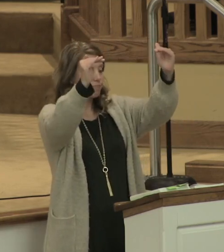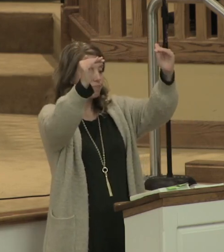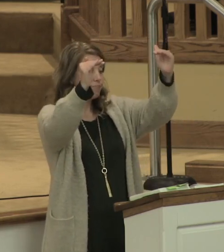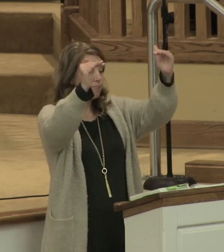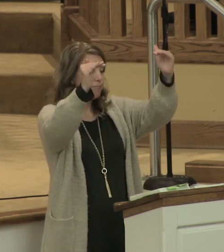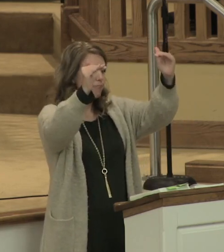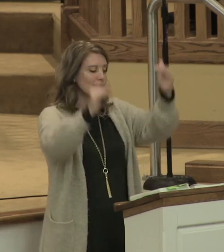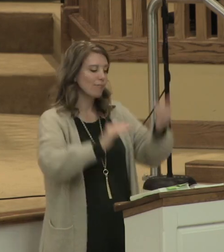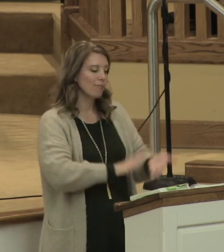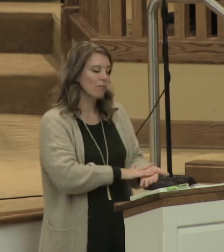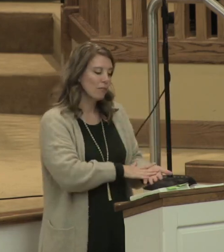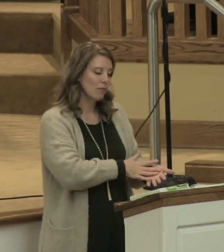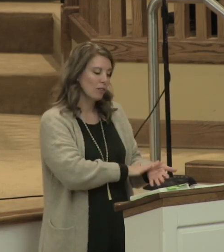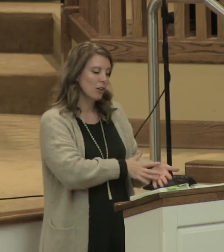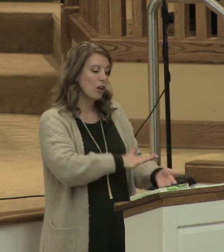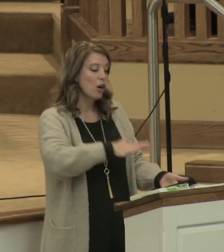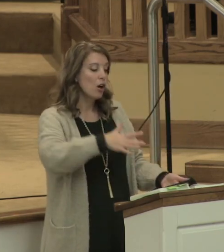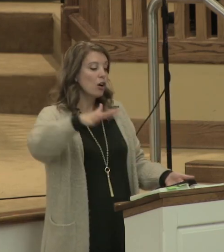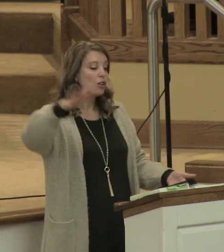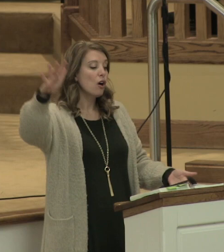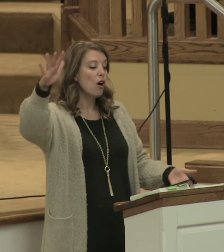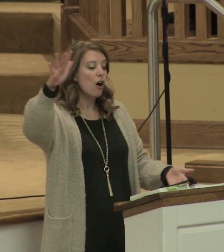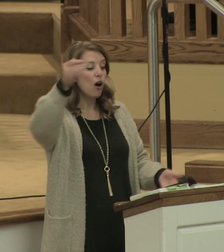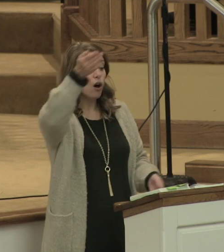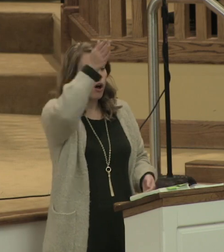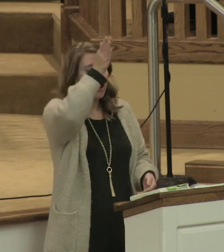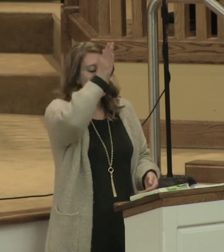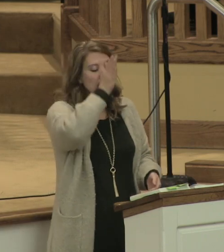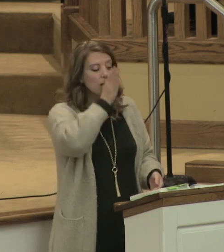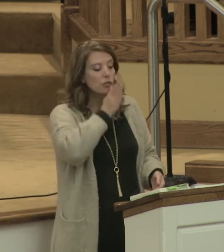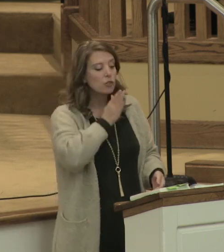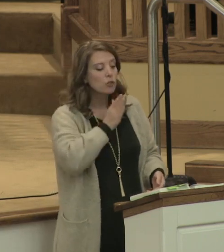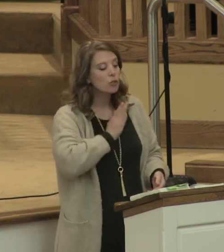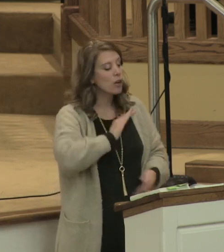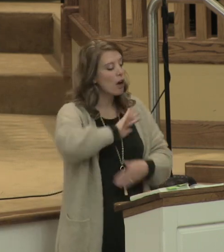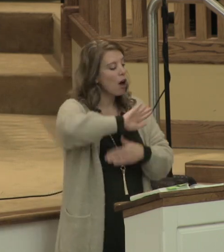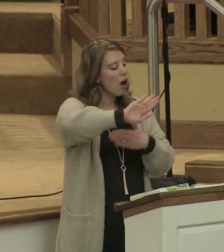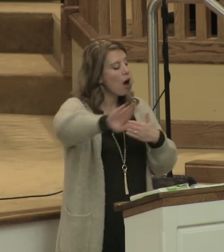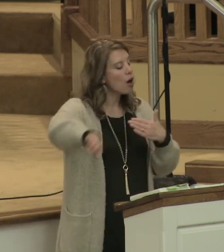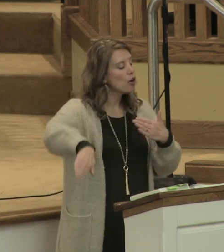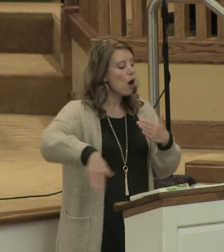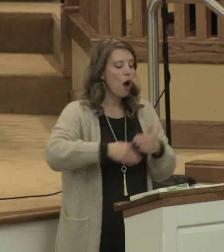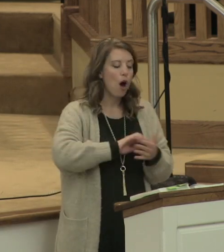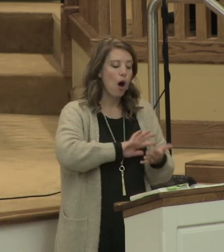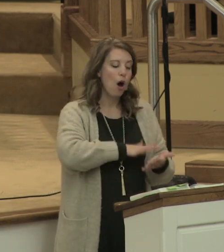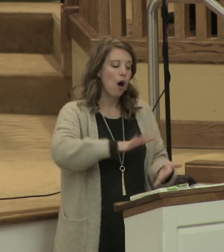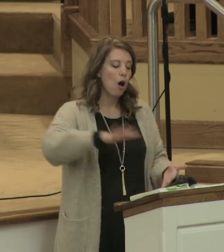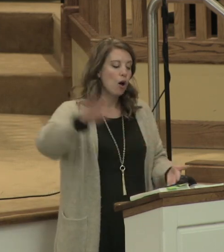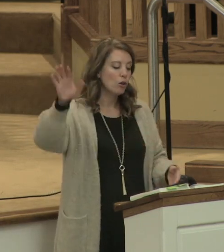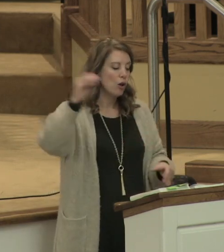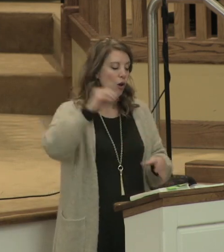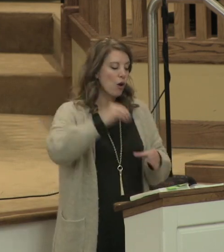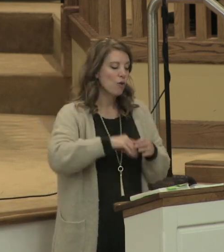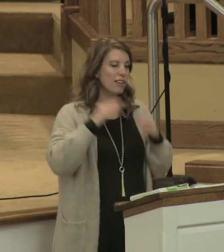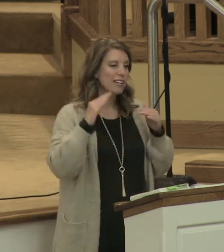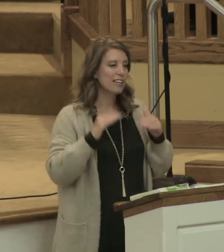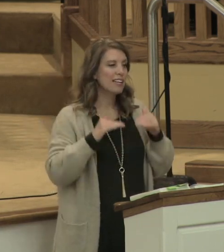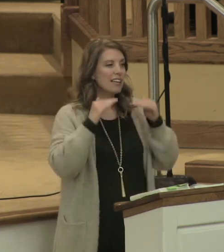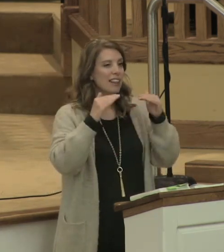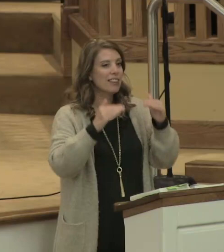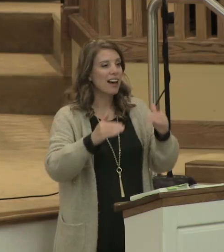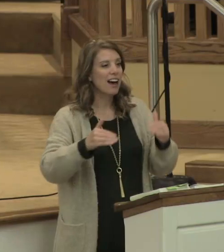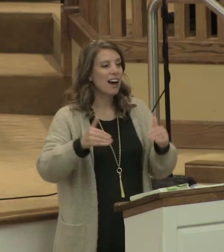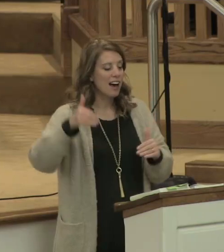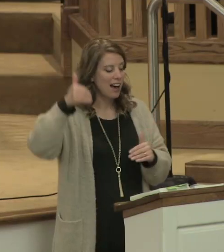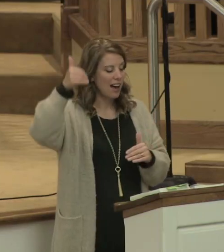heaven above. Glory to God, all glory